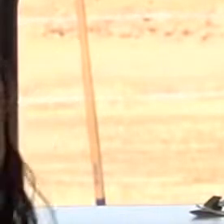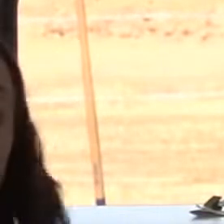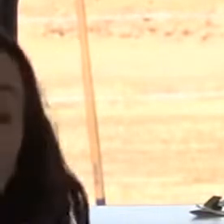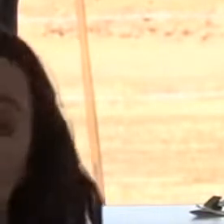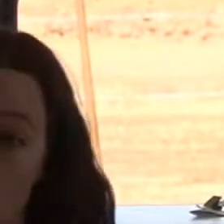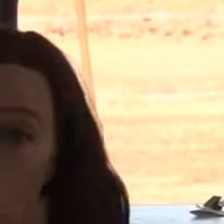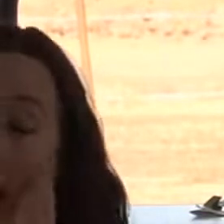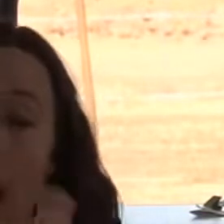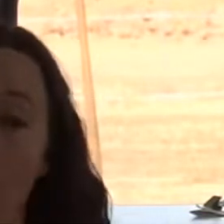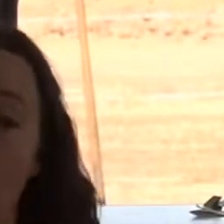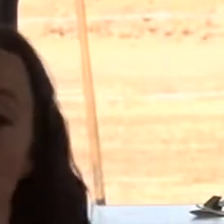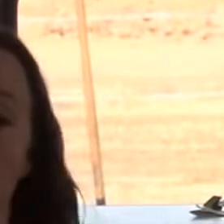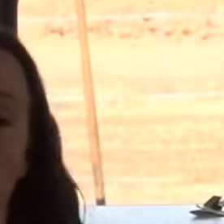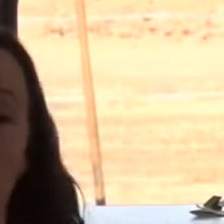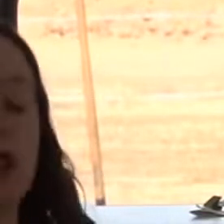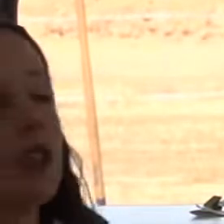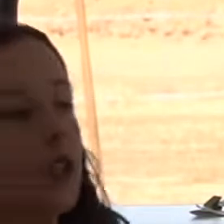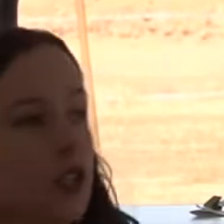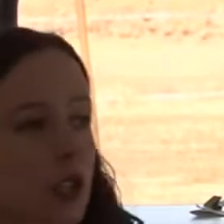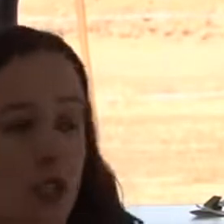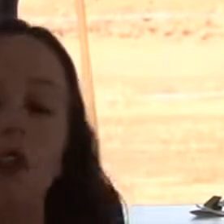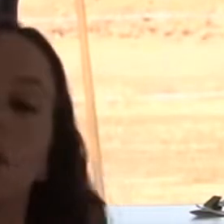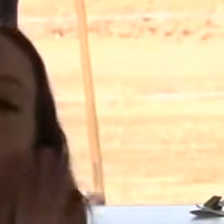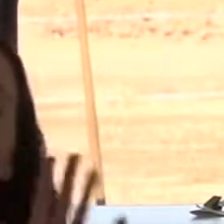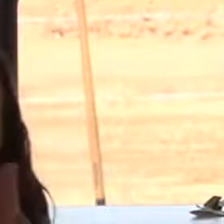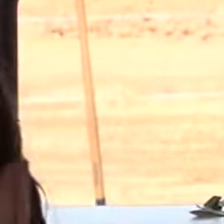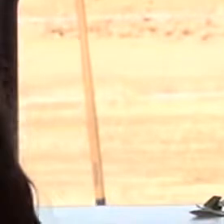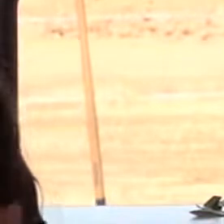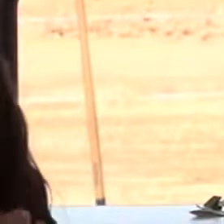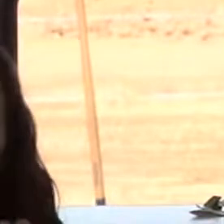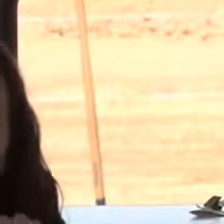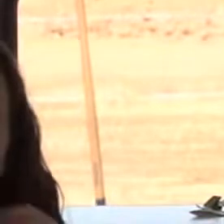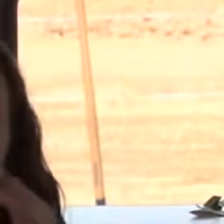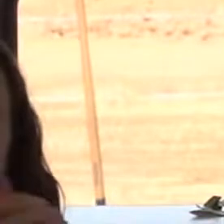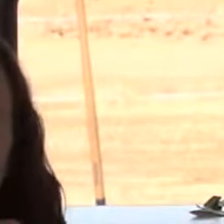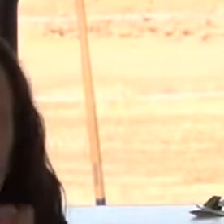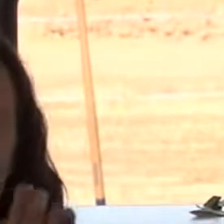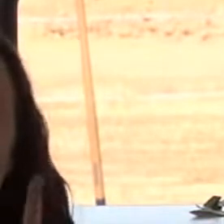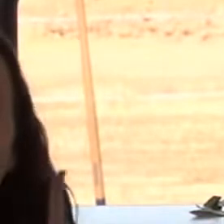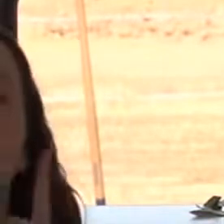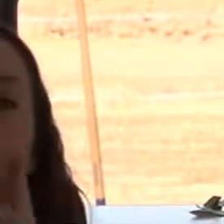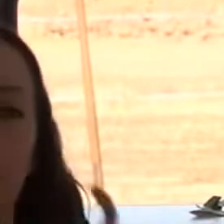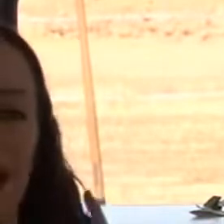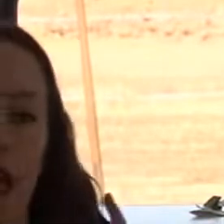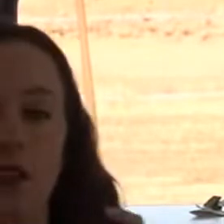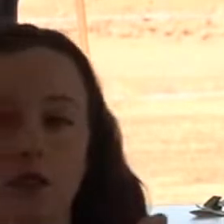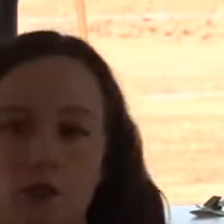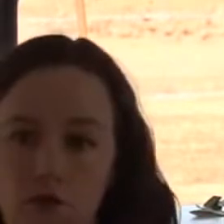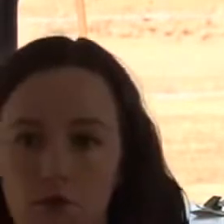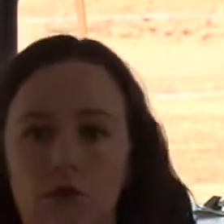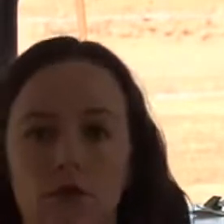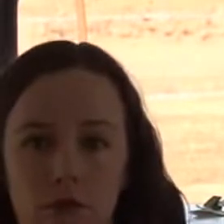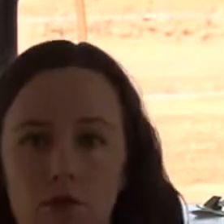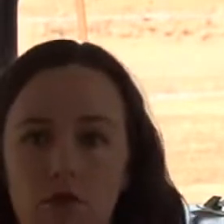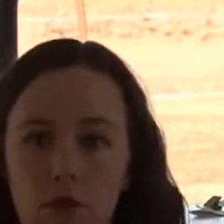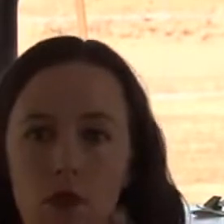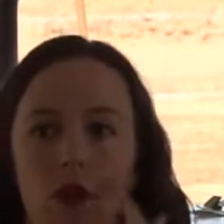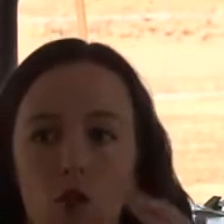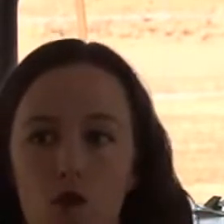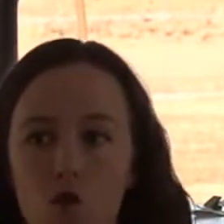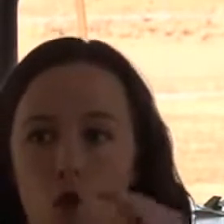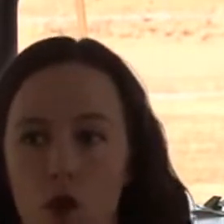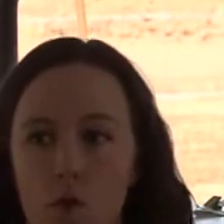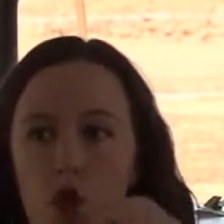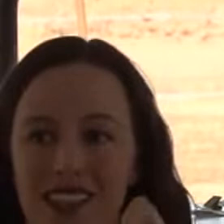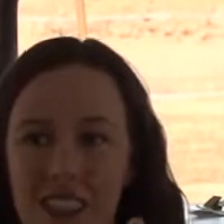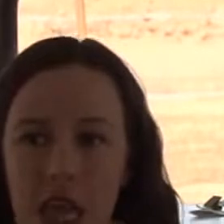sorry, I will stand back farther. It'll be a U shape because there's more room here for a couple more buildings